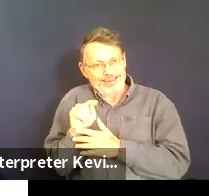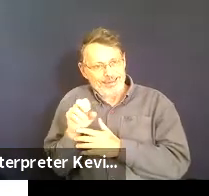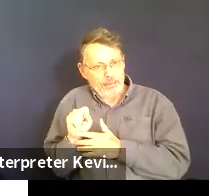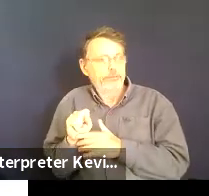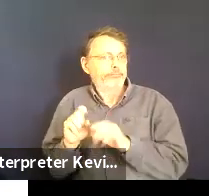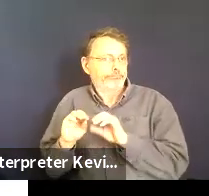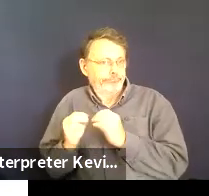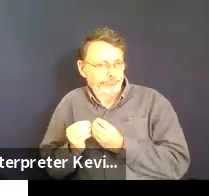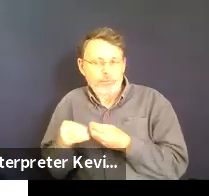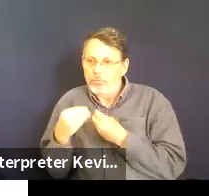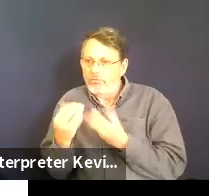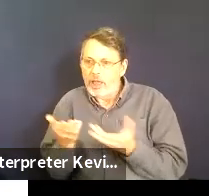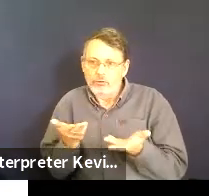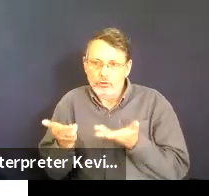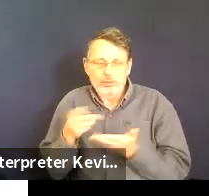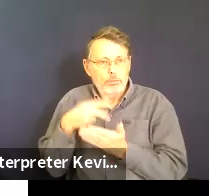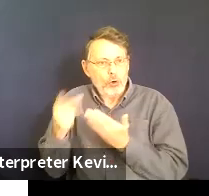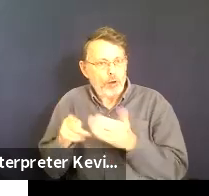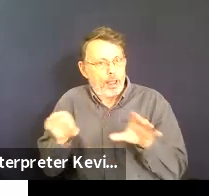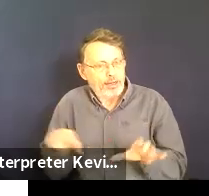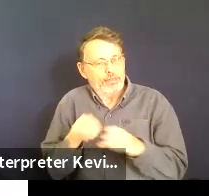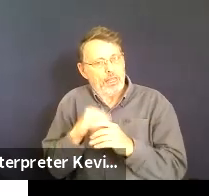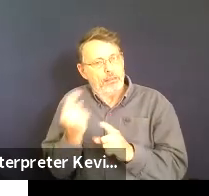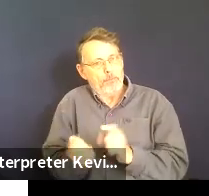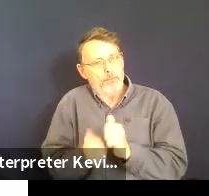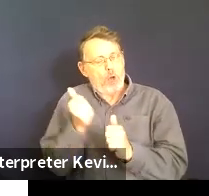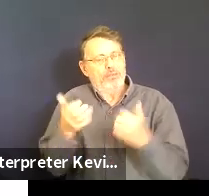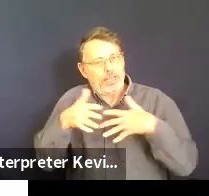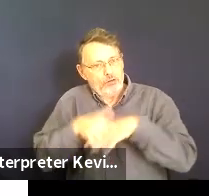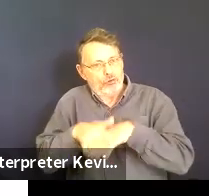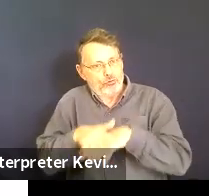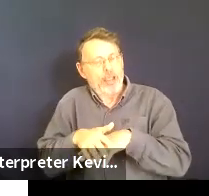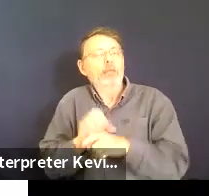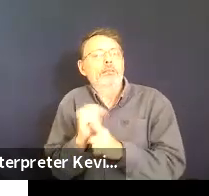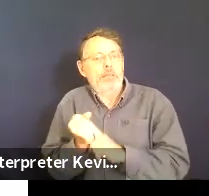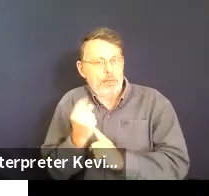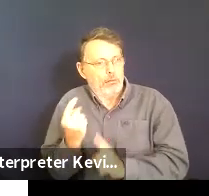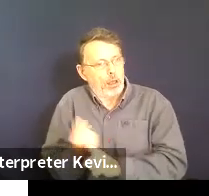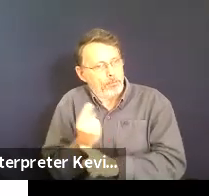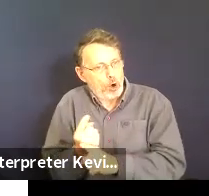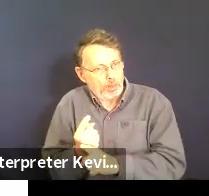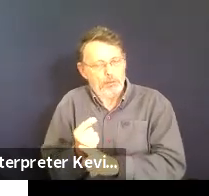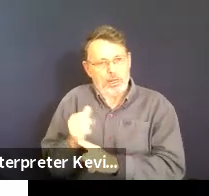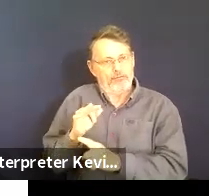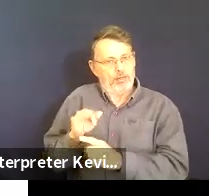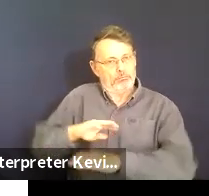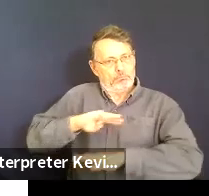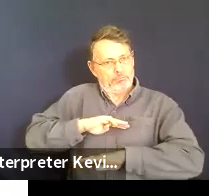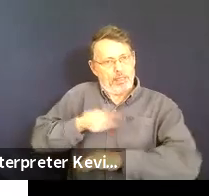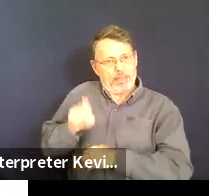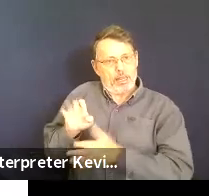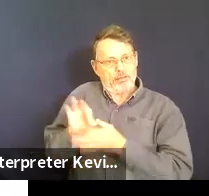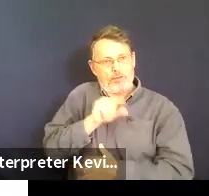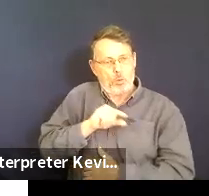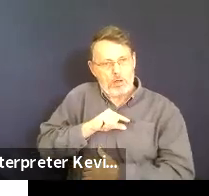and activities in the most integrated setting appropriate to the needs of the qualified individuals with disabilities.